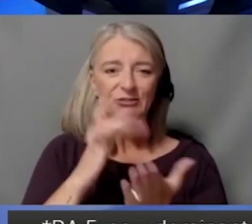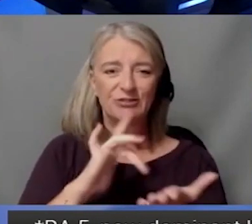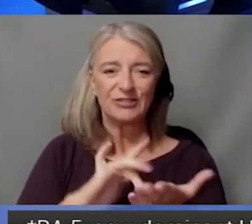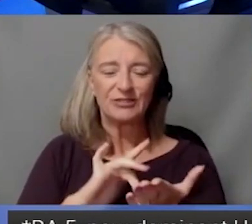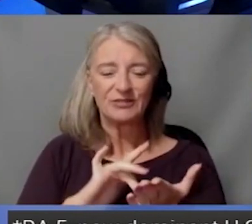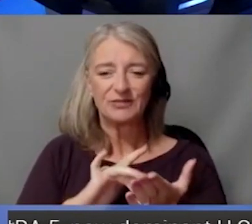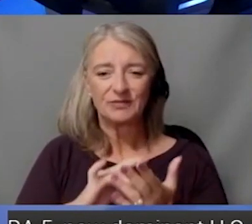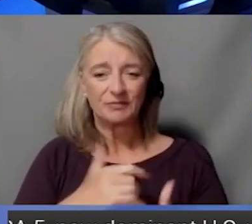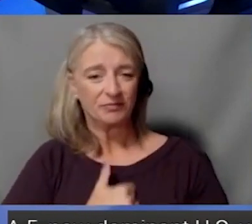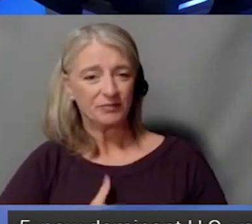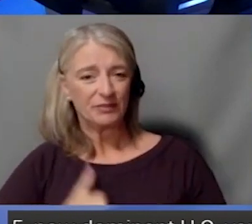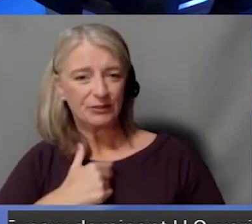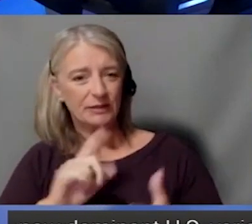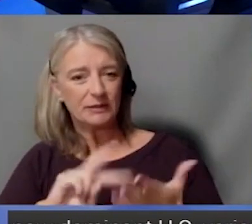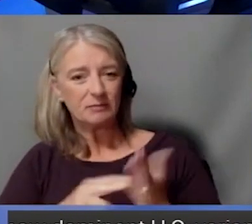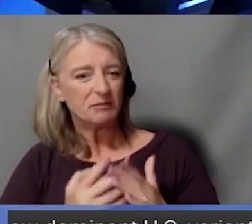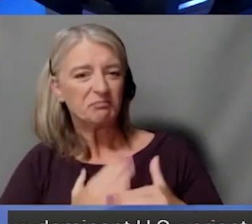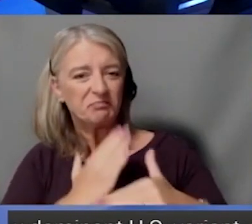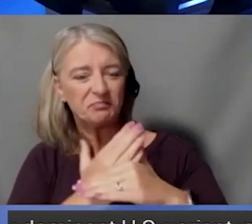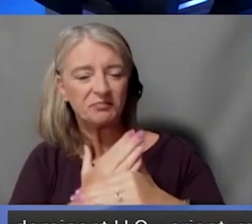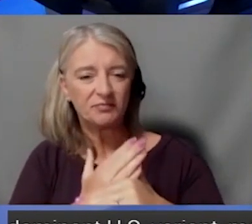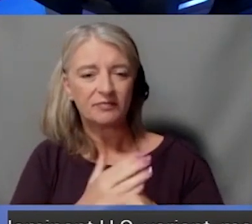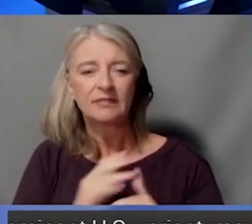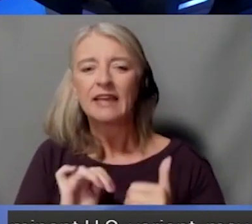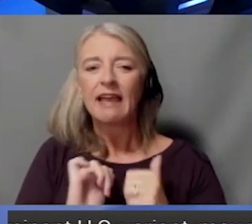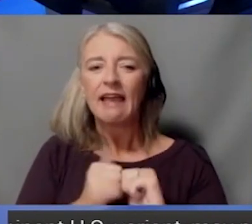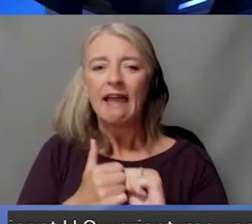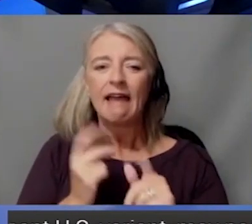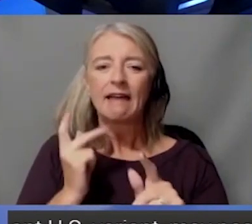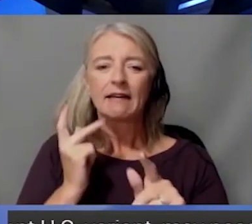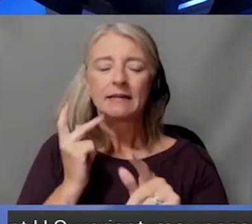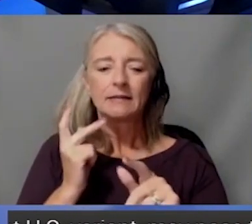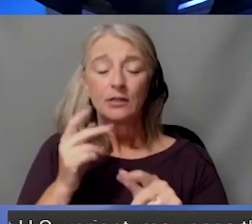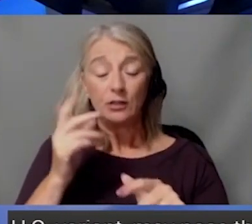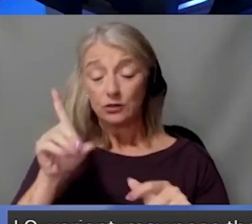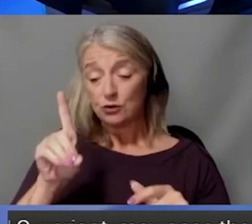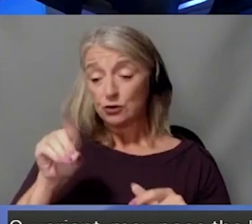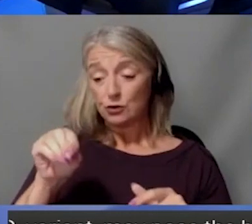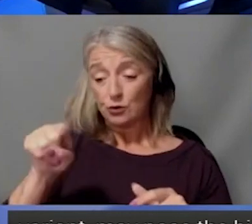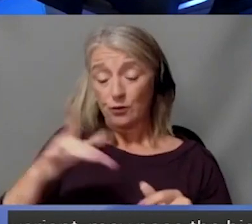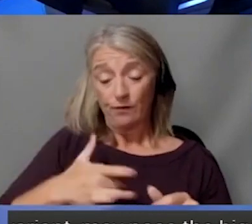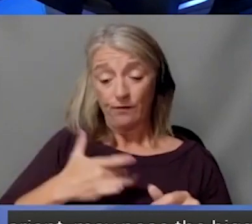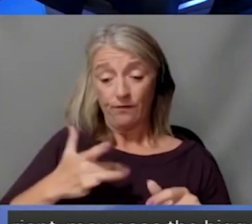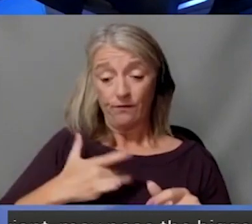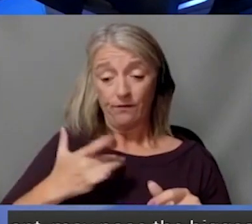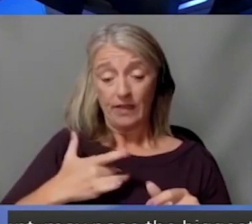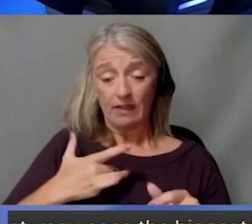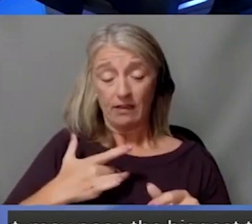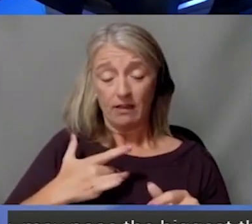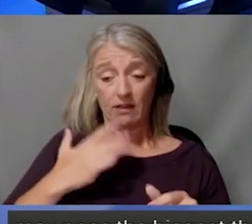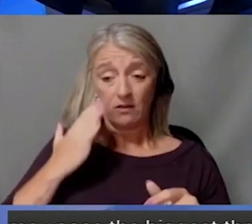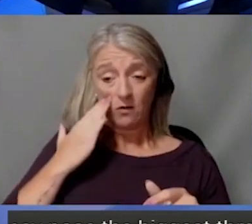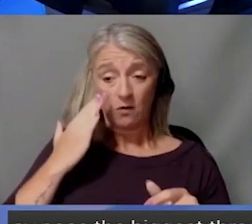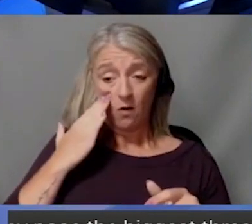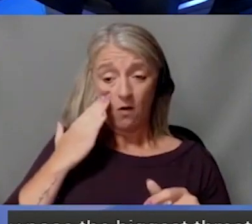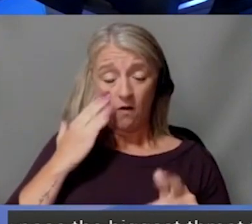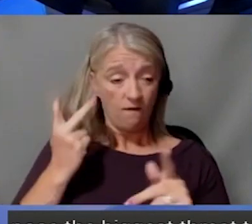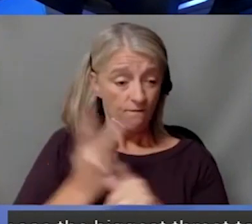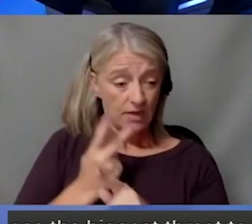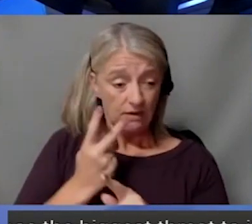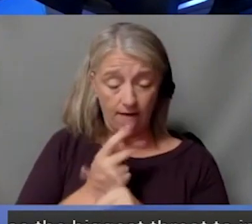think that though keeps people from getting their care when they know that now not only do they have to get the care, now they have to figure out what to do with kids and parents and,